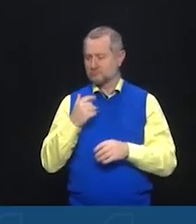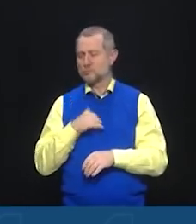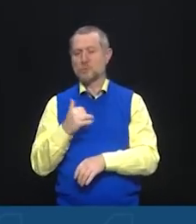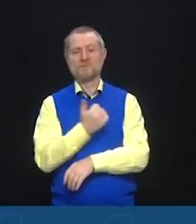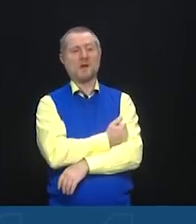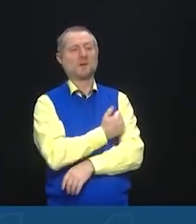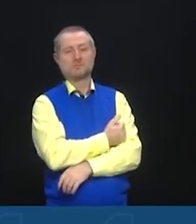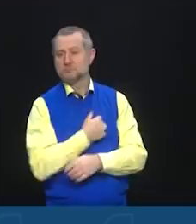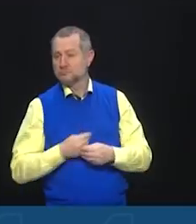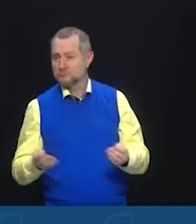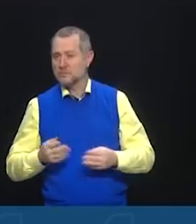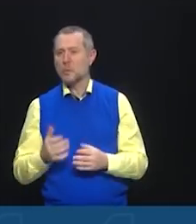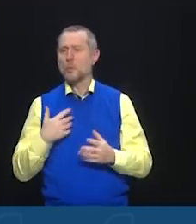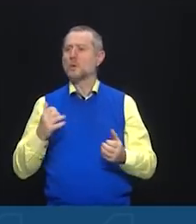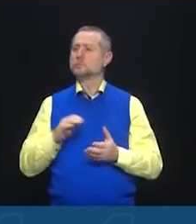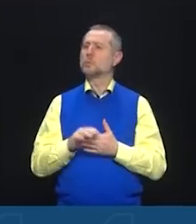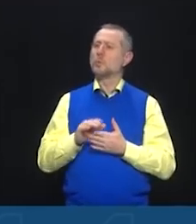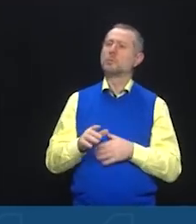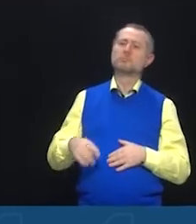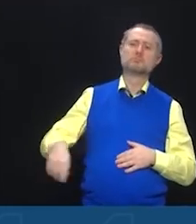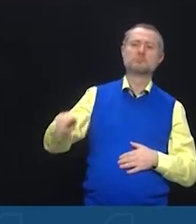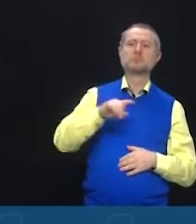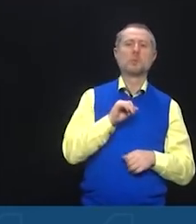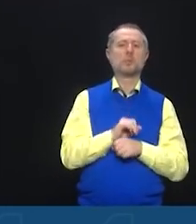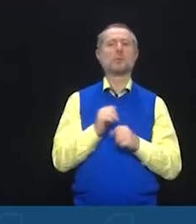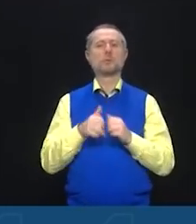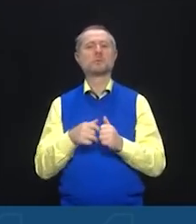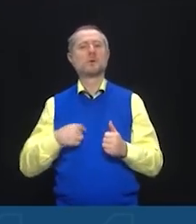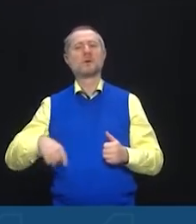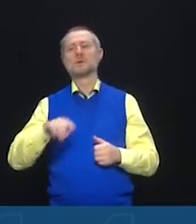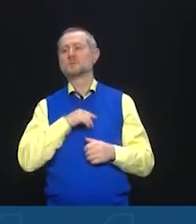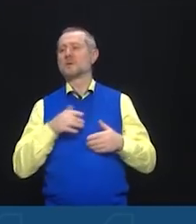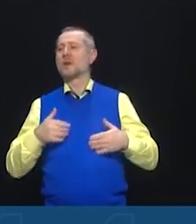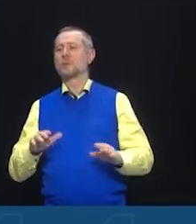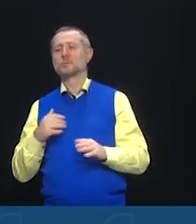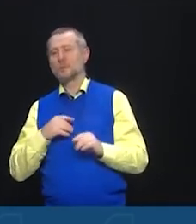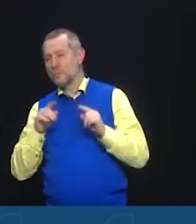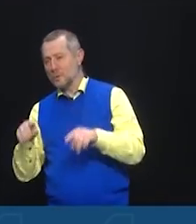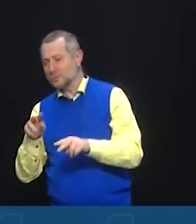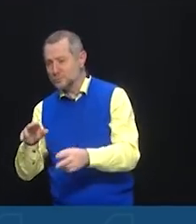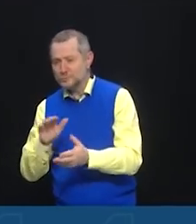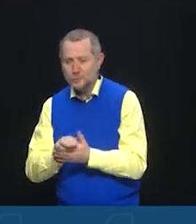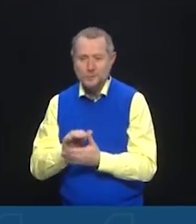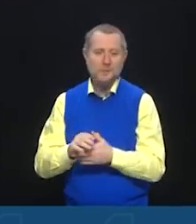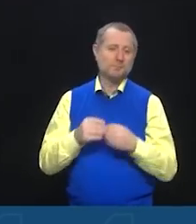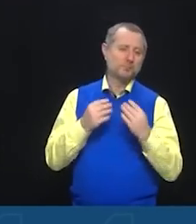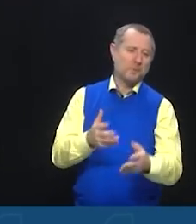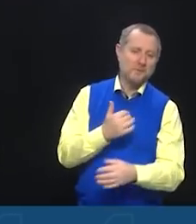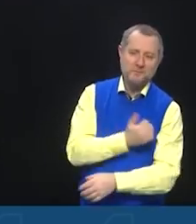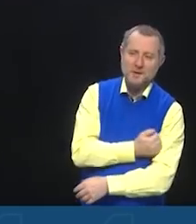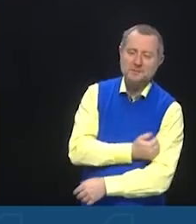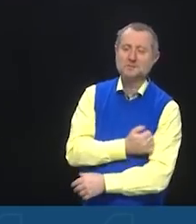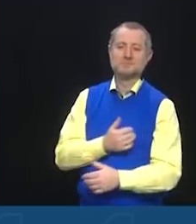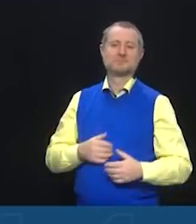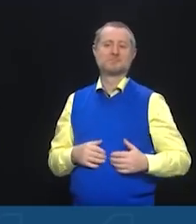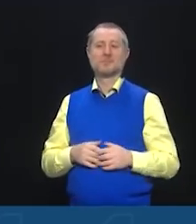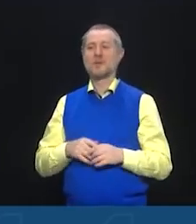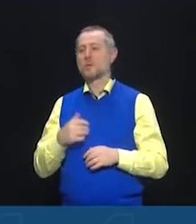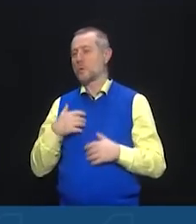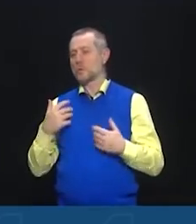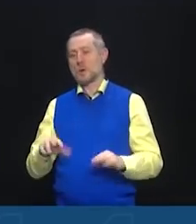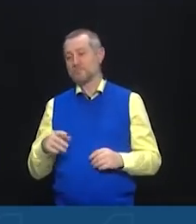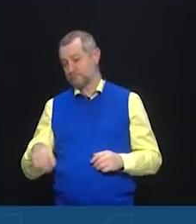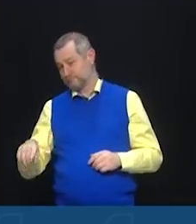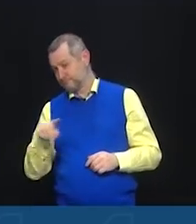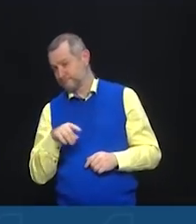to create that opportunity for us to come in and literally do a vaccination pop-up and continue providing exactly as Dr. Bassett said. So there's no disparity in